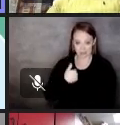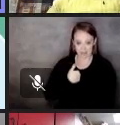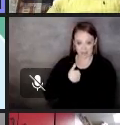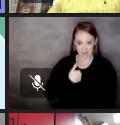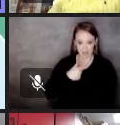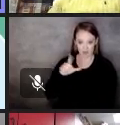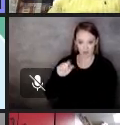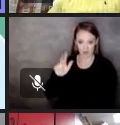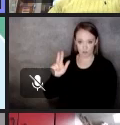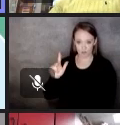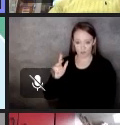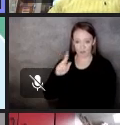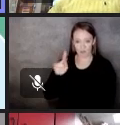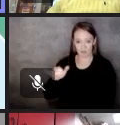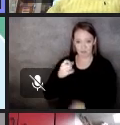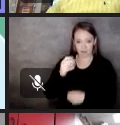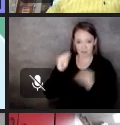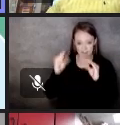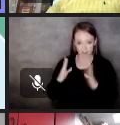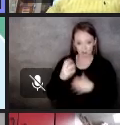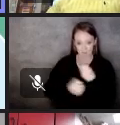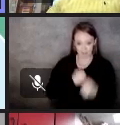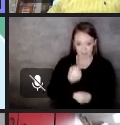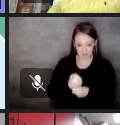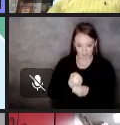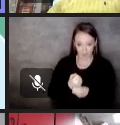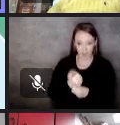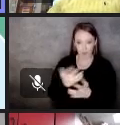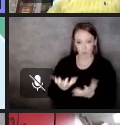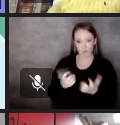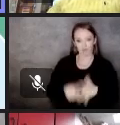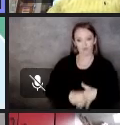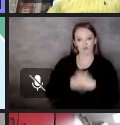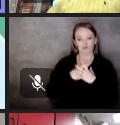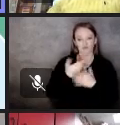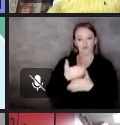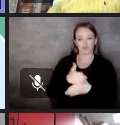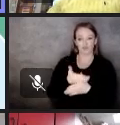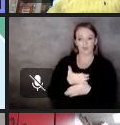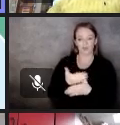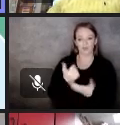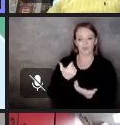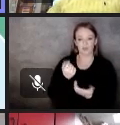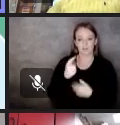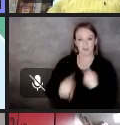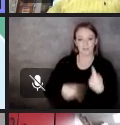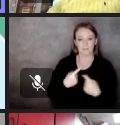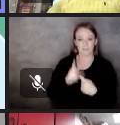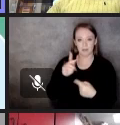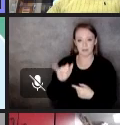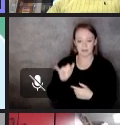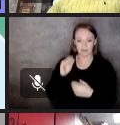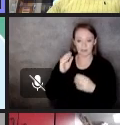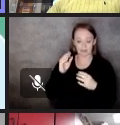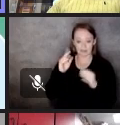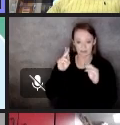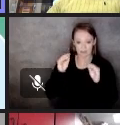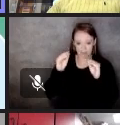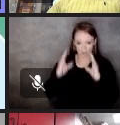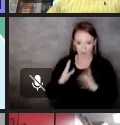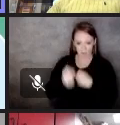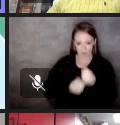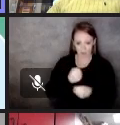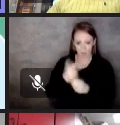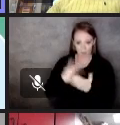of the Year. I wanted to start off with sharing with you what the Kentucky Teacher of the Year program actually is. It is an